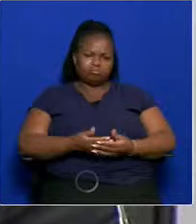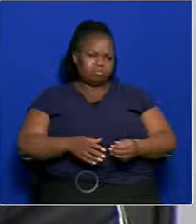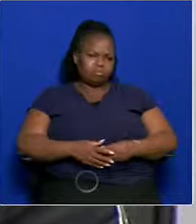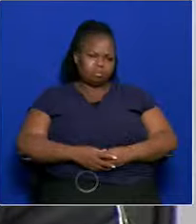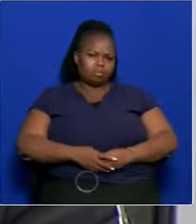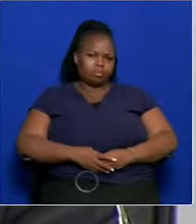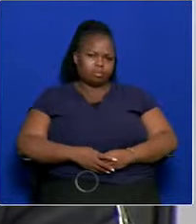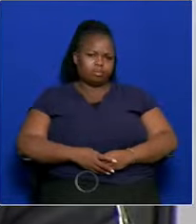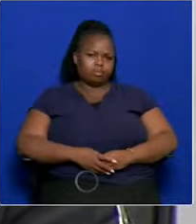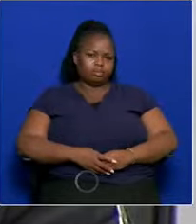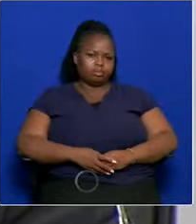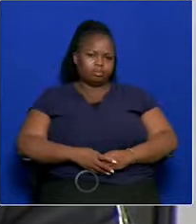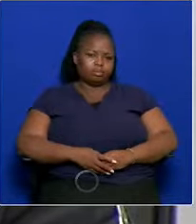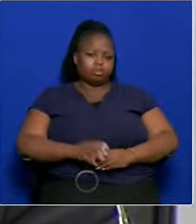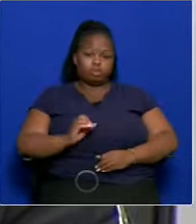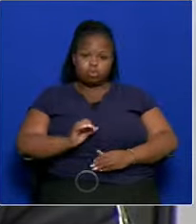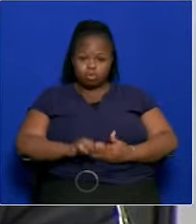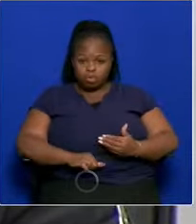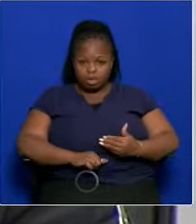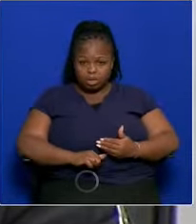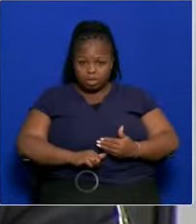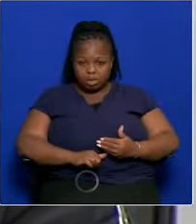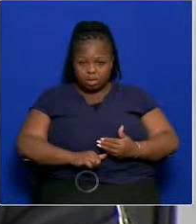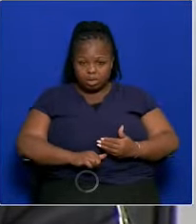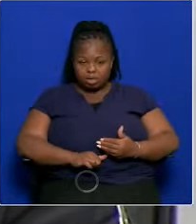In October. Yes.